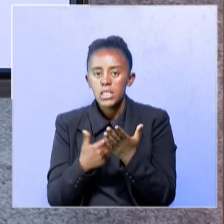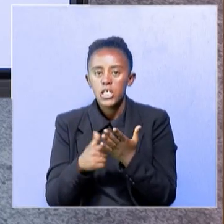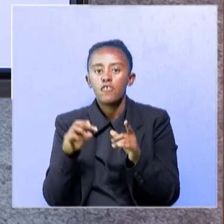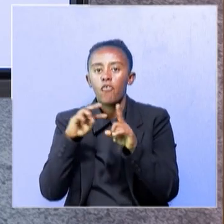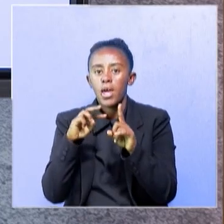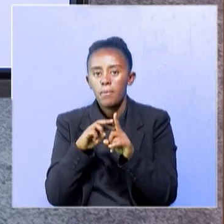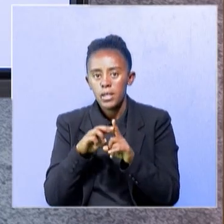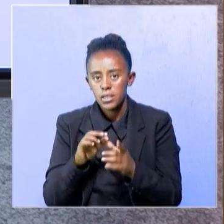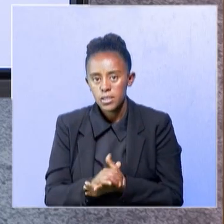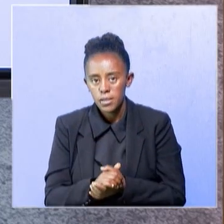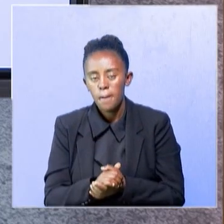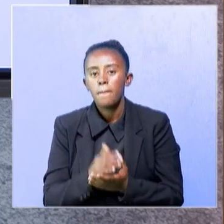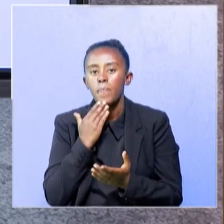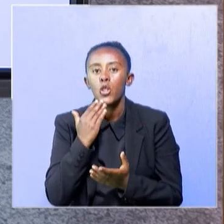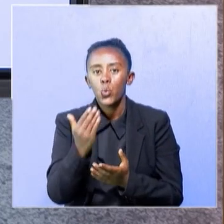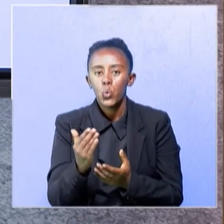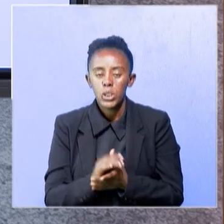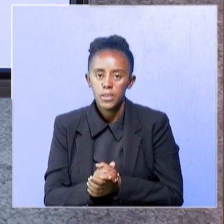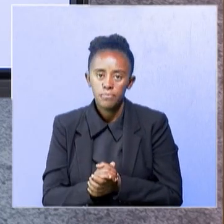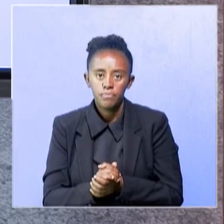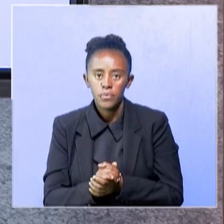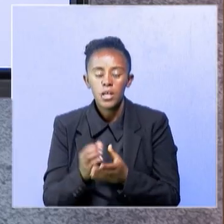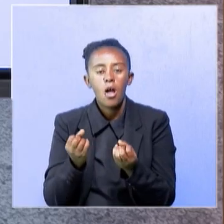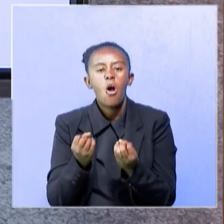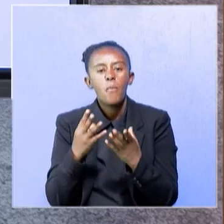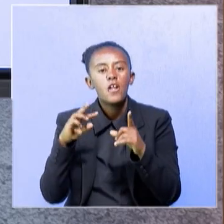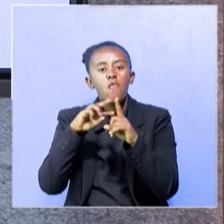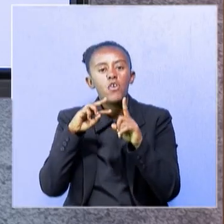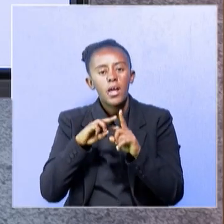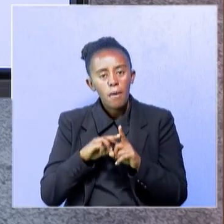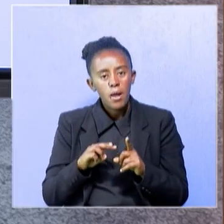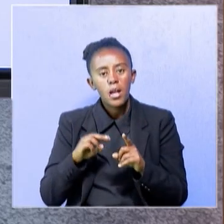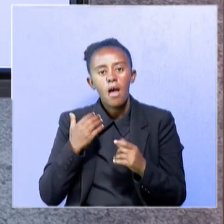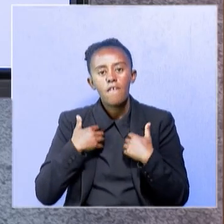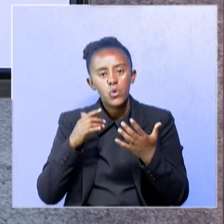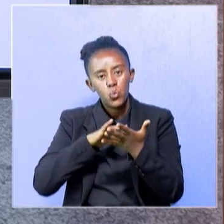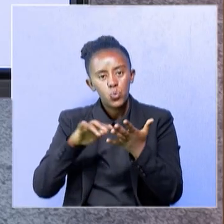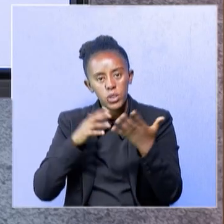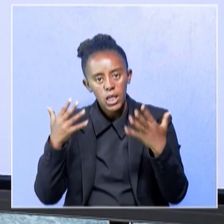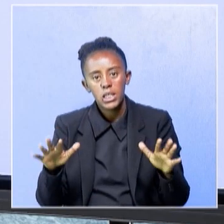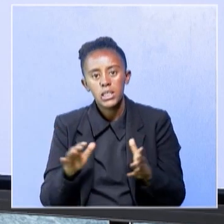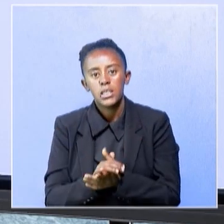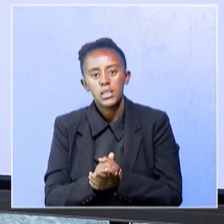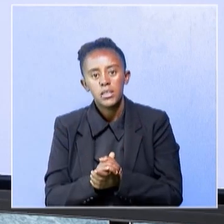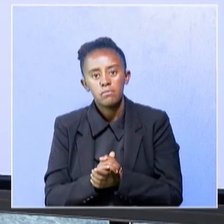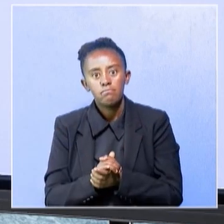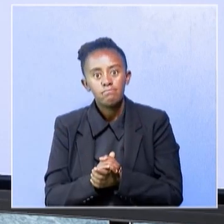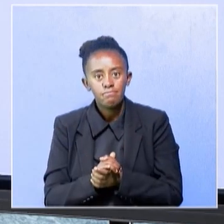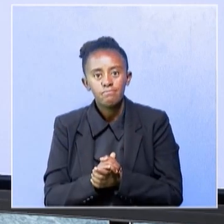vocabularies. Good. How many vocabularies have we studied till